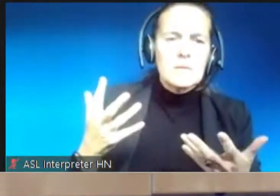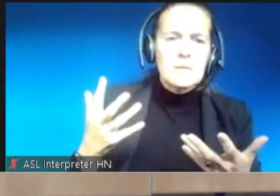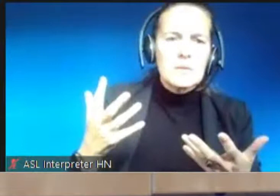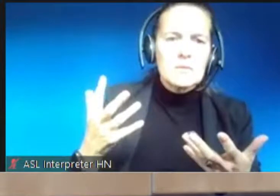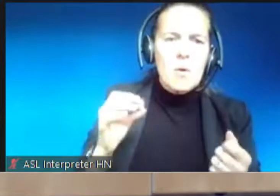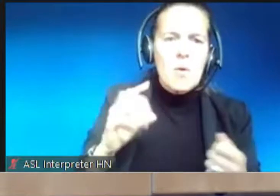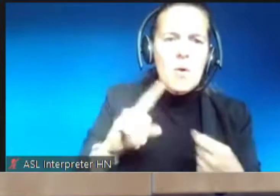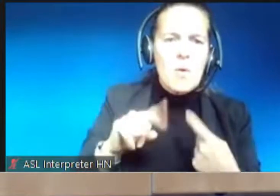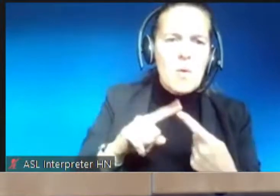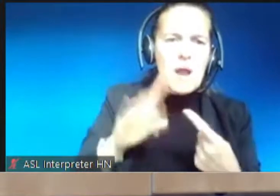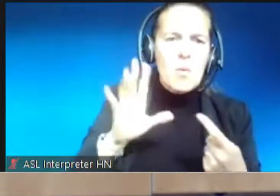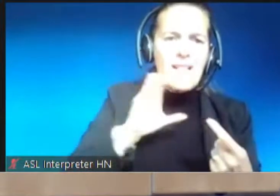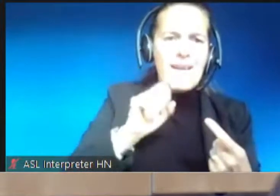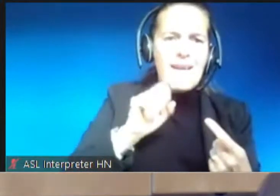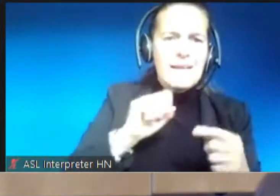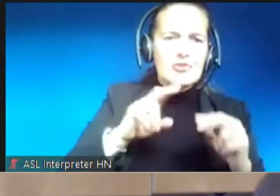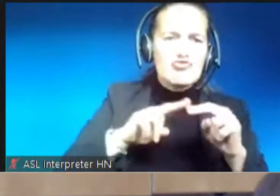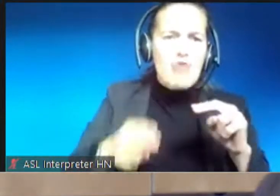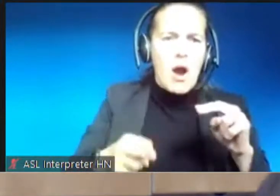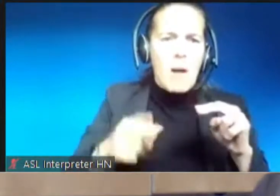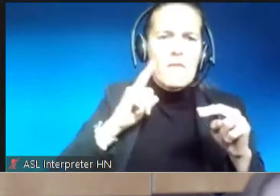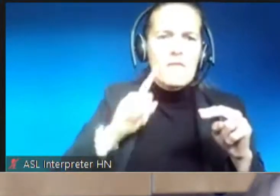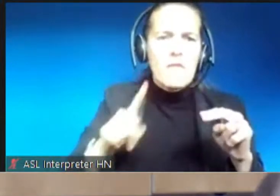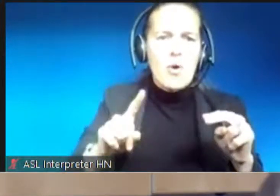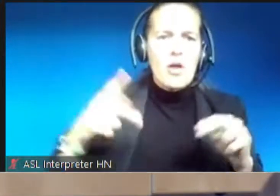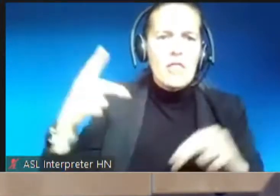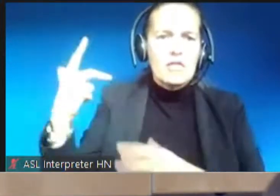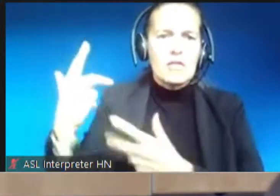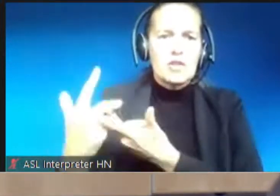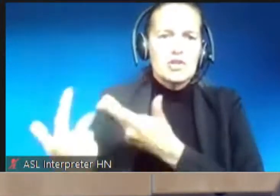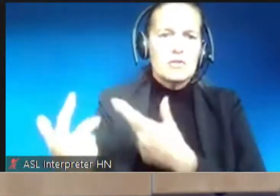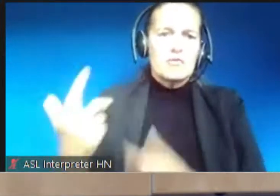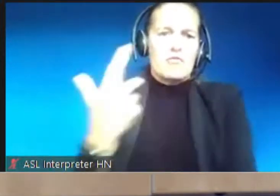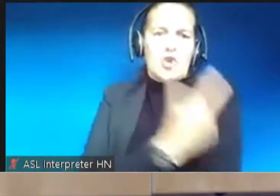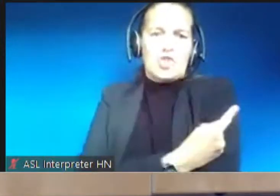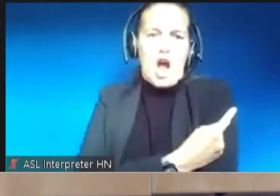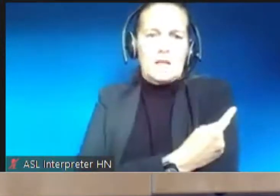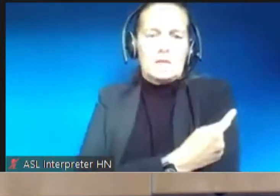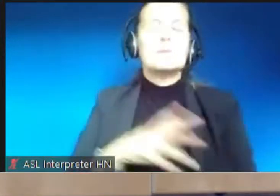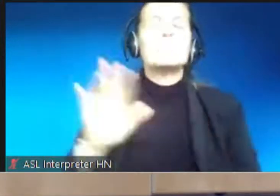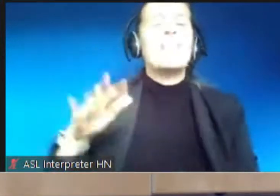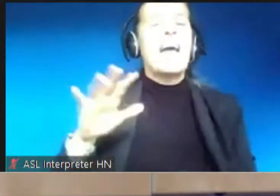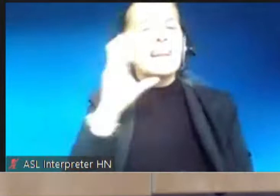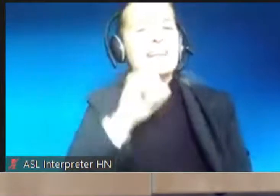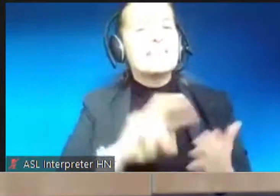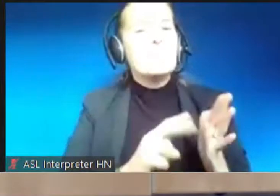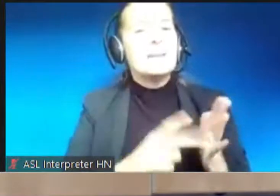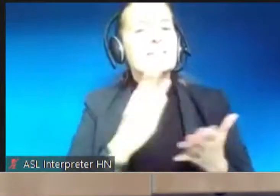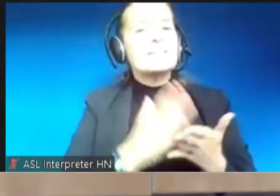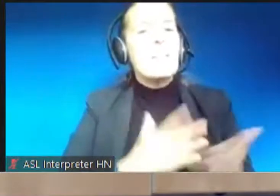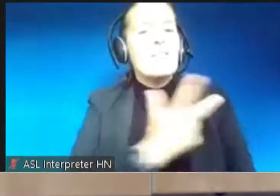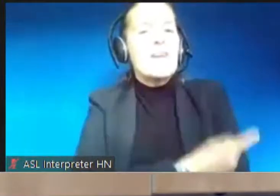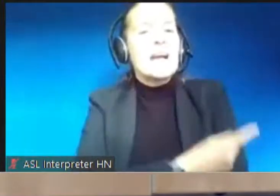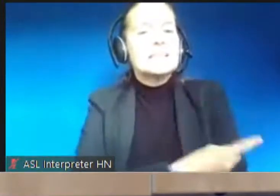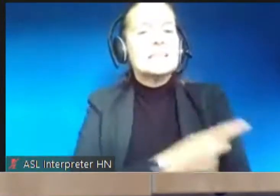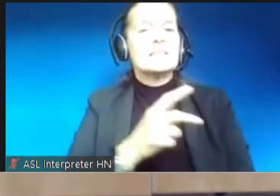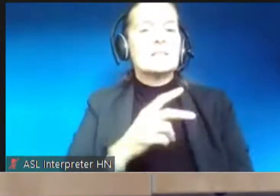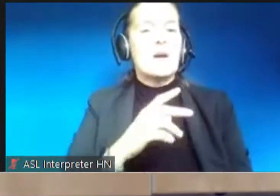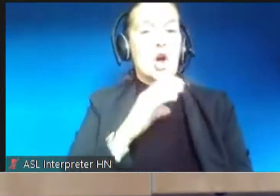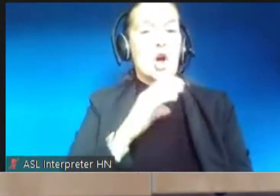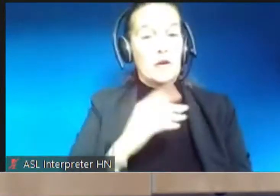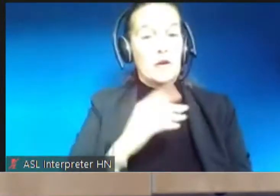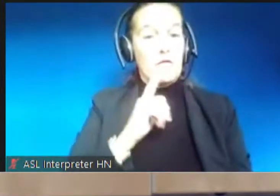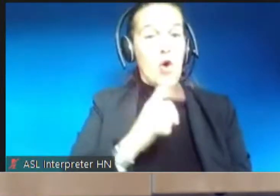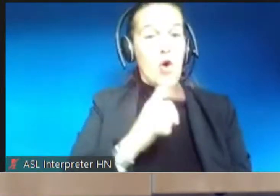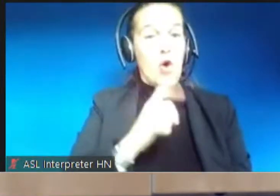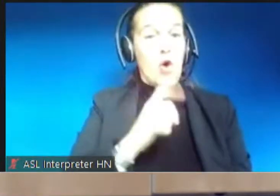to get the shot? So I'm assuming that that means some vaccines are okay for age 16 and above, some are 18